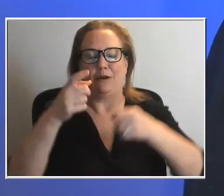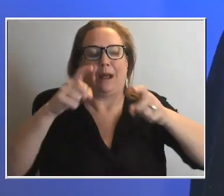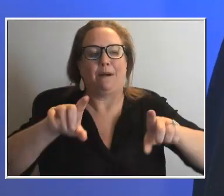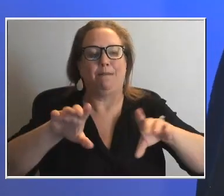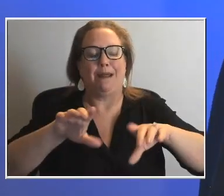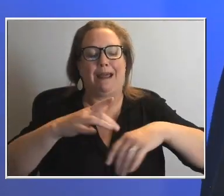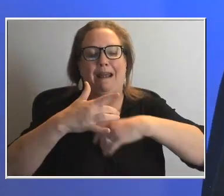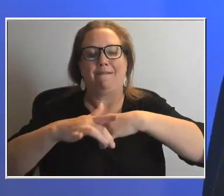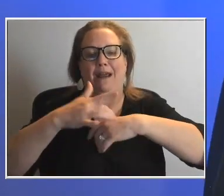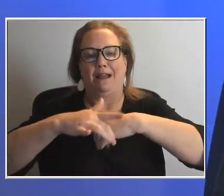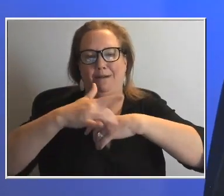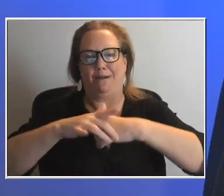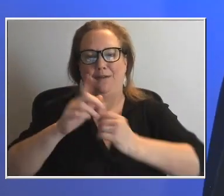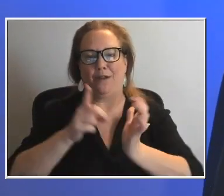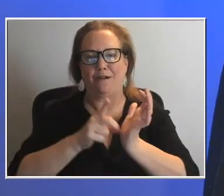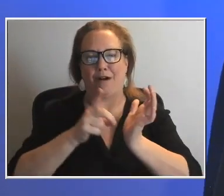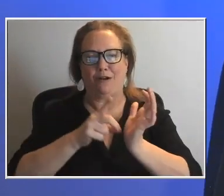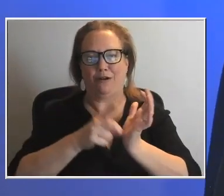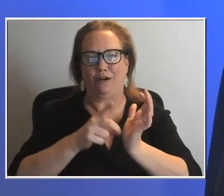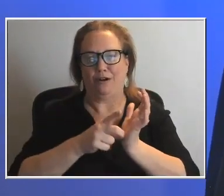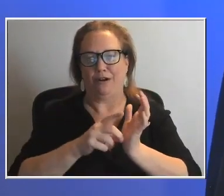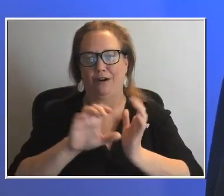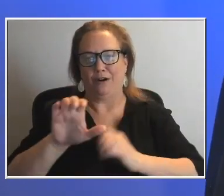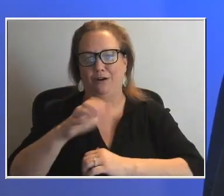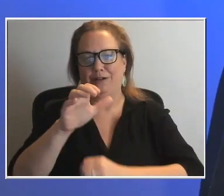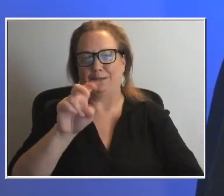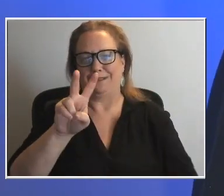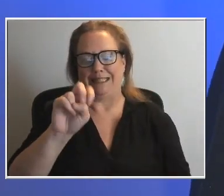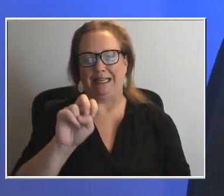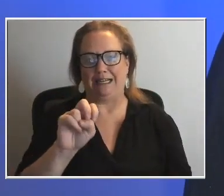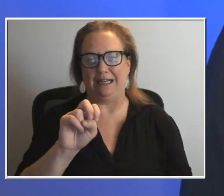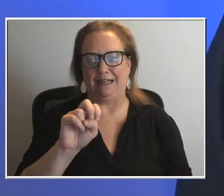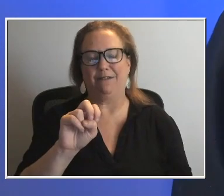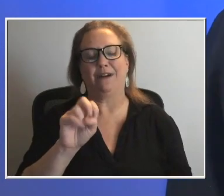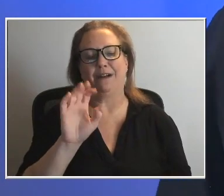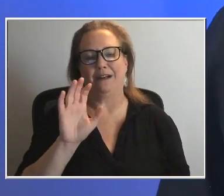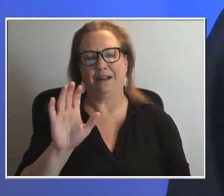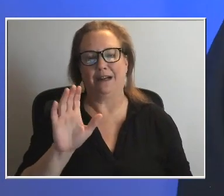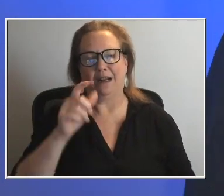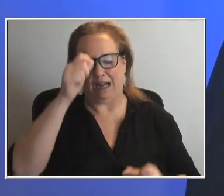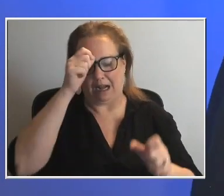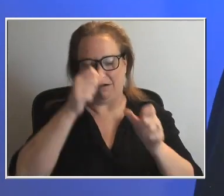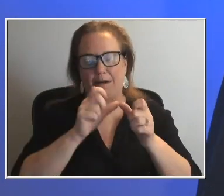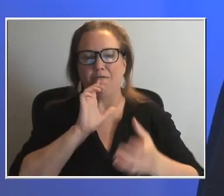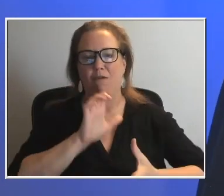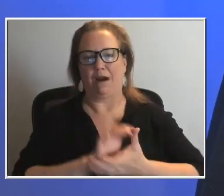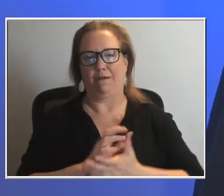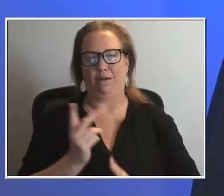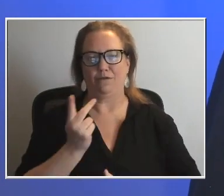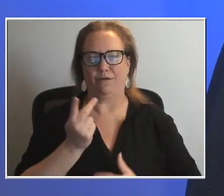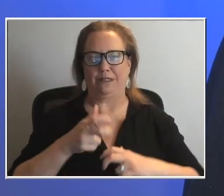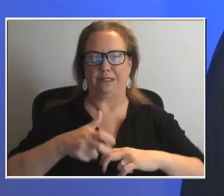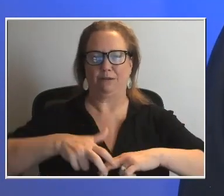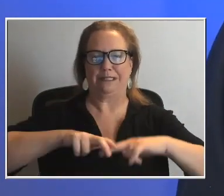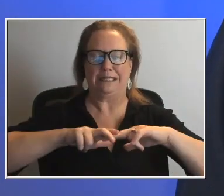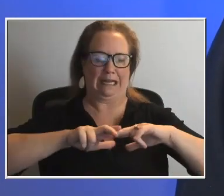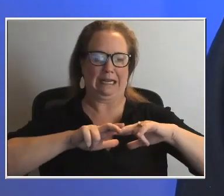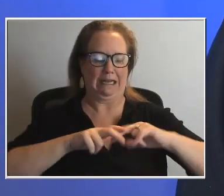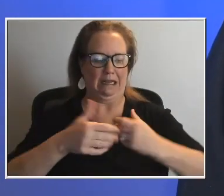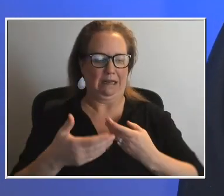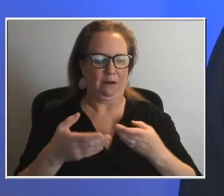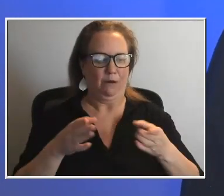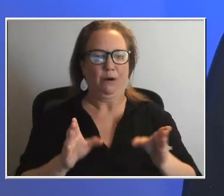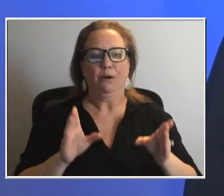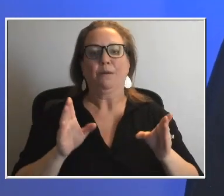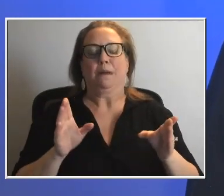for Dr. Coccarella for Christmas Eve, and I remember my wife and I were sitting in the room, and